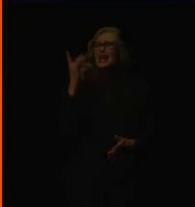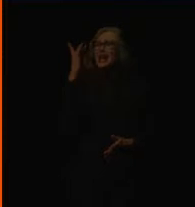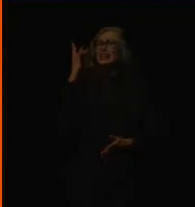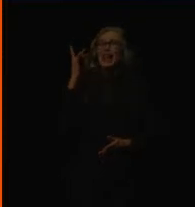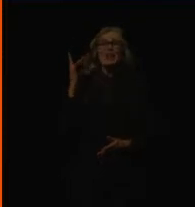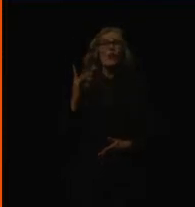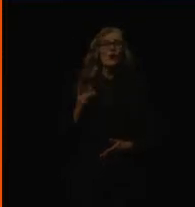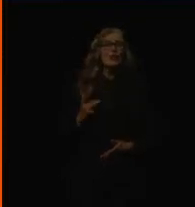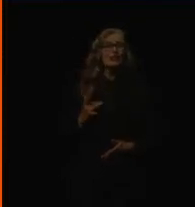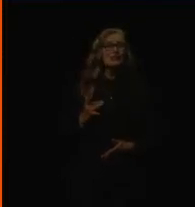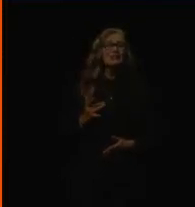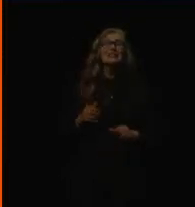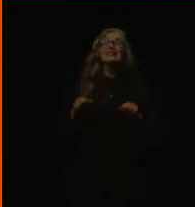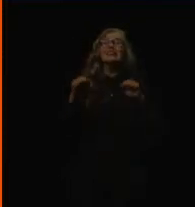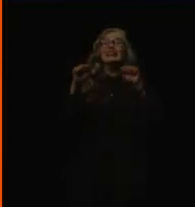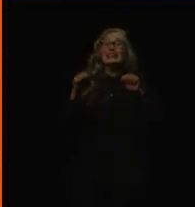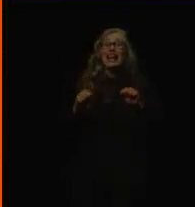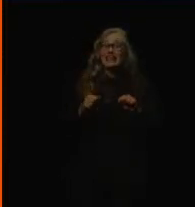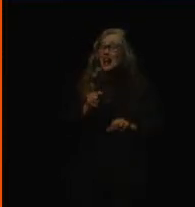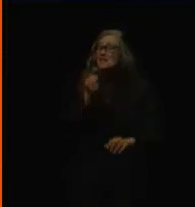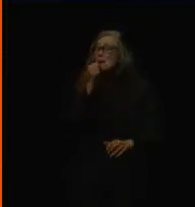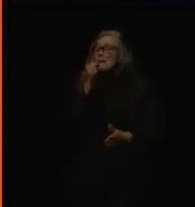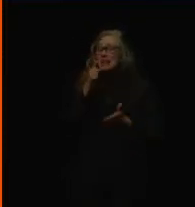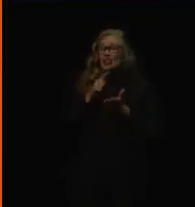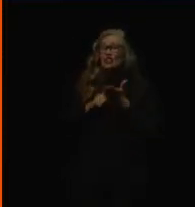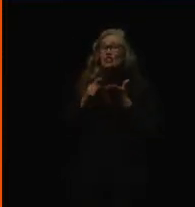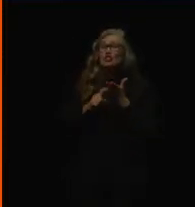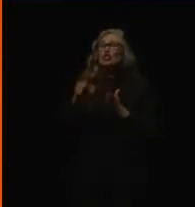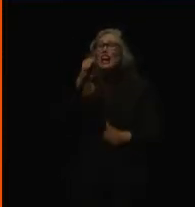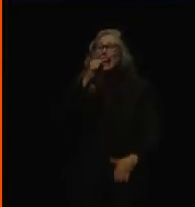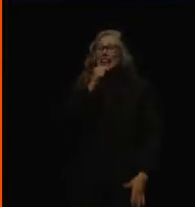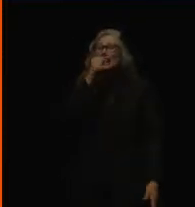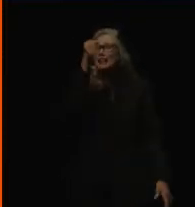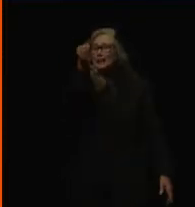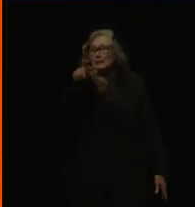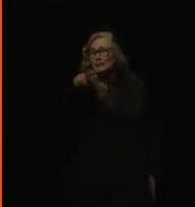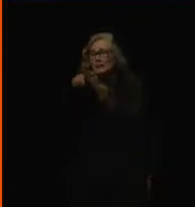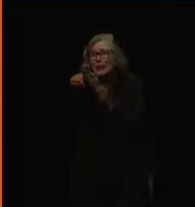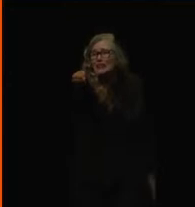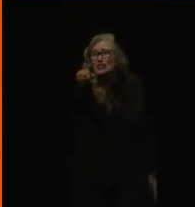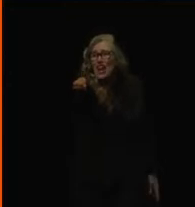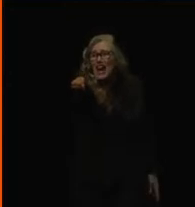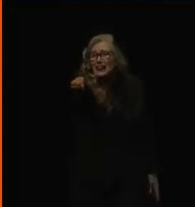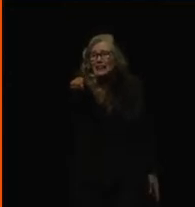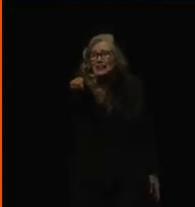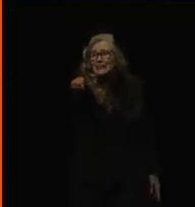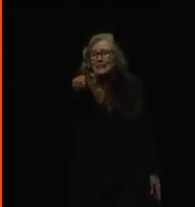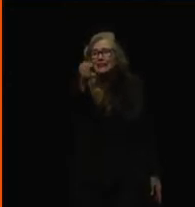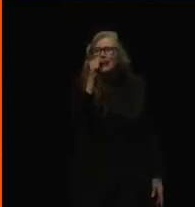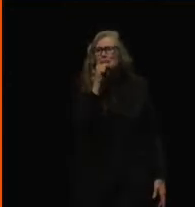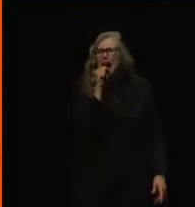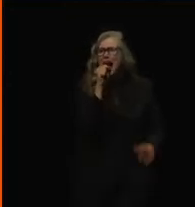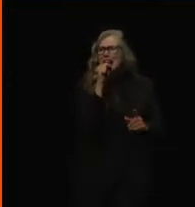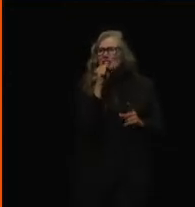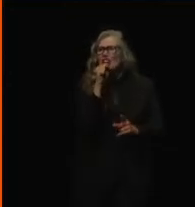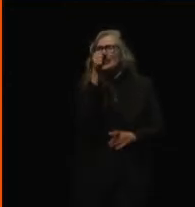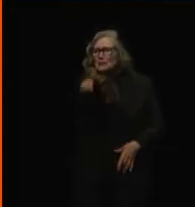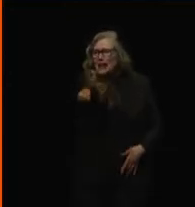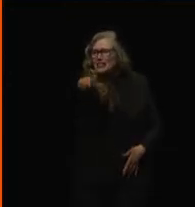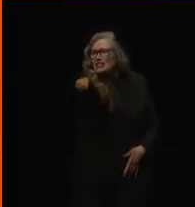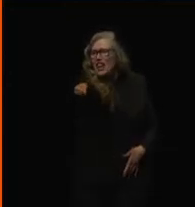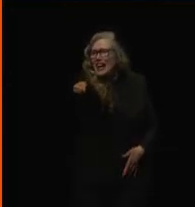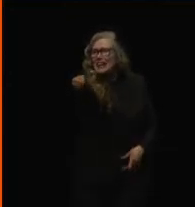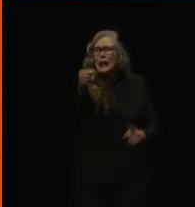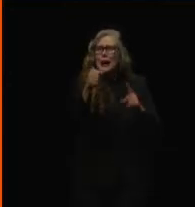California, can I get a mic check? Mic check! Mic check!